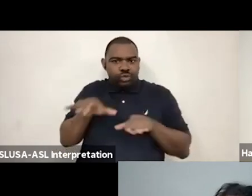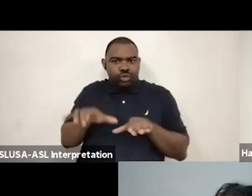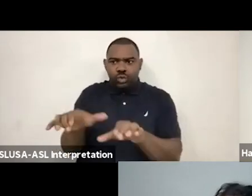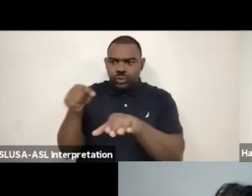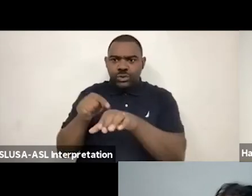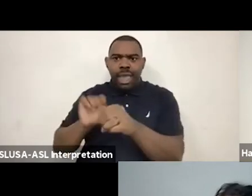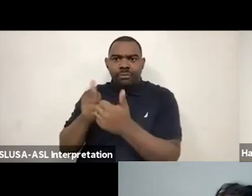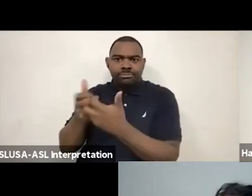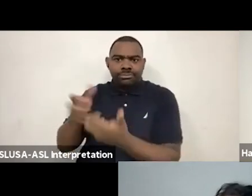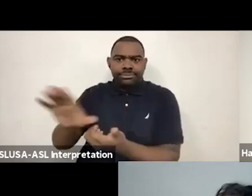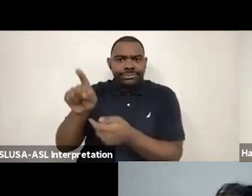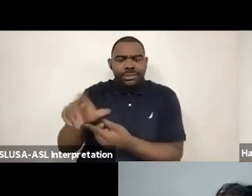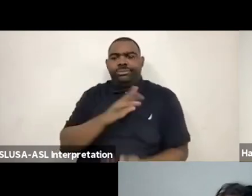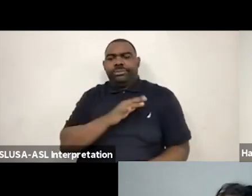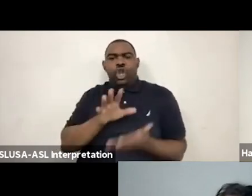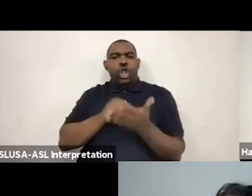learn more about the possibilities.